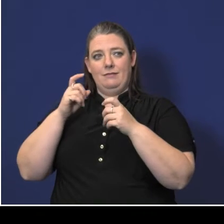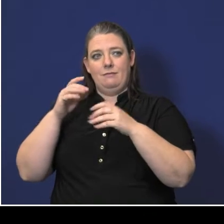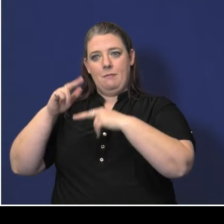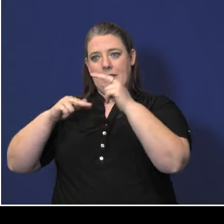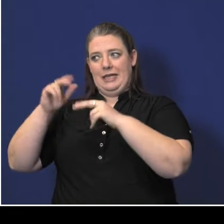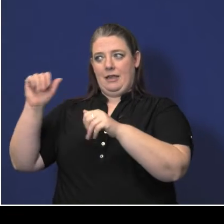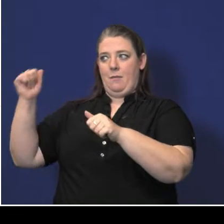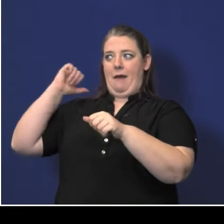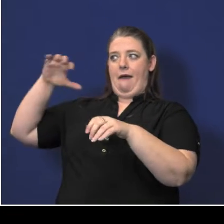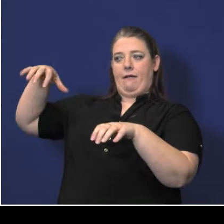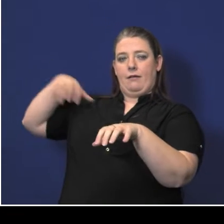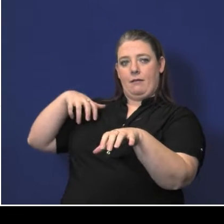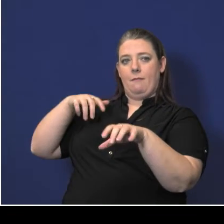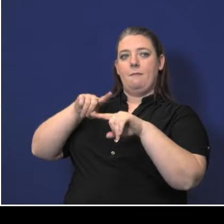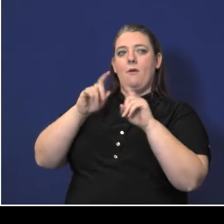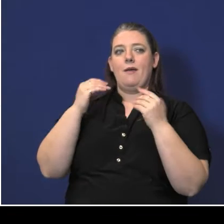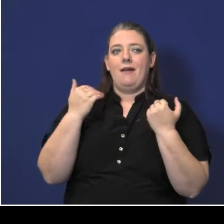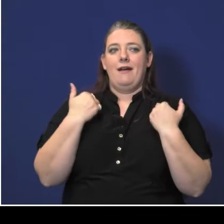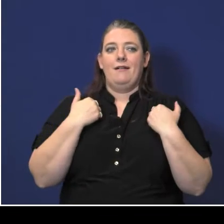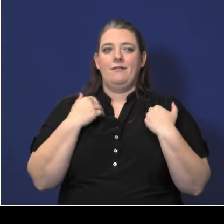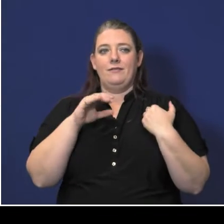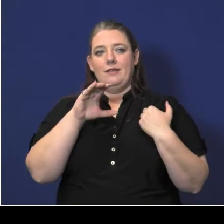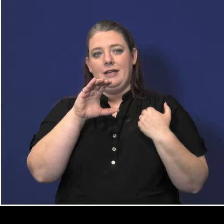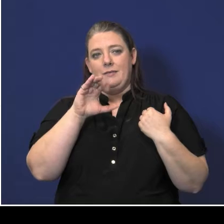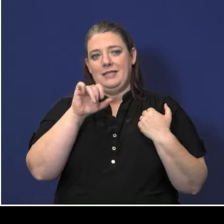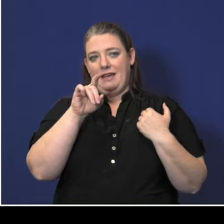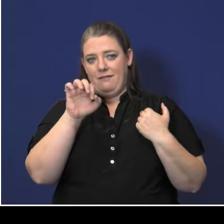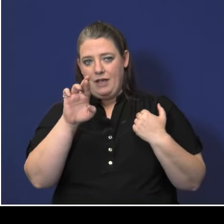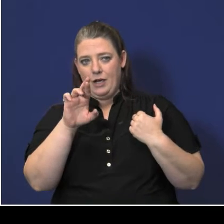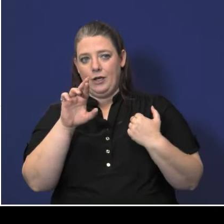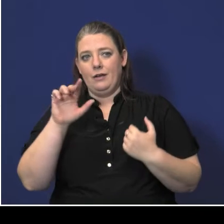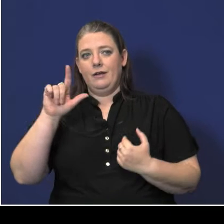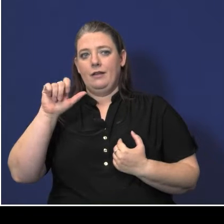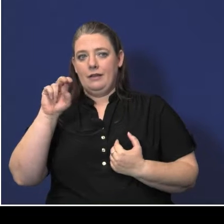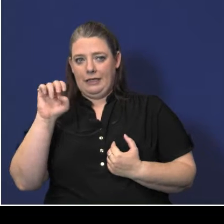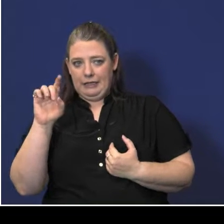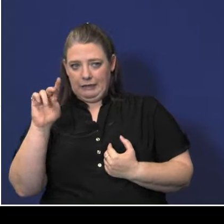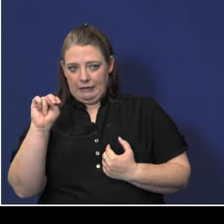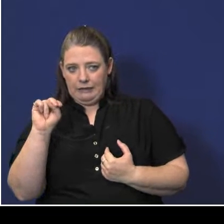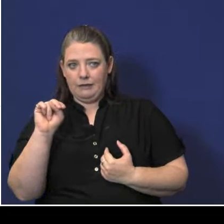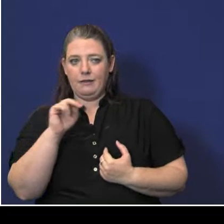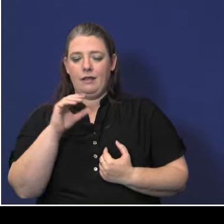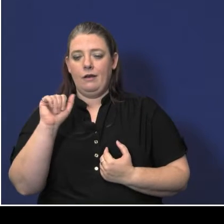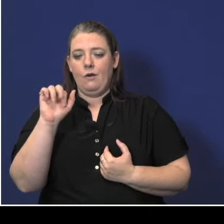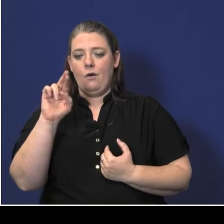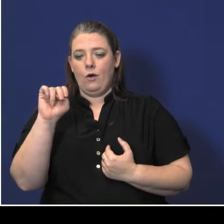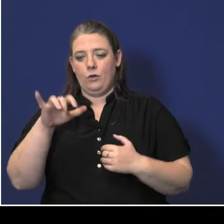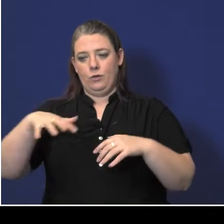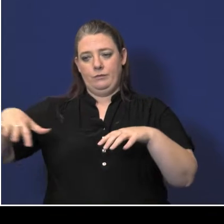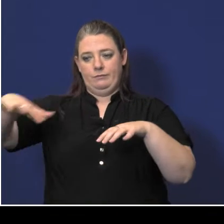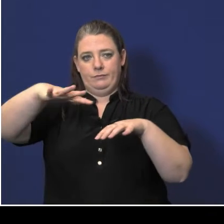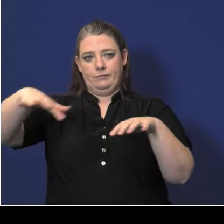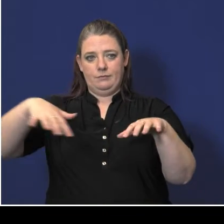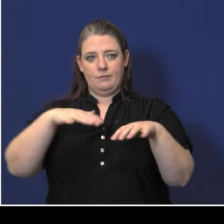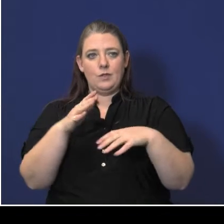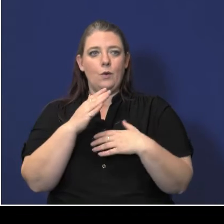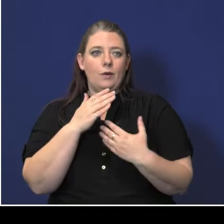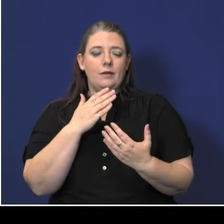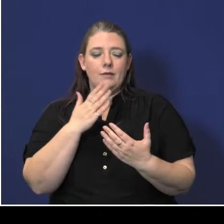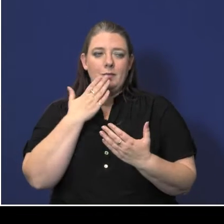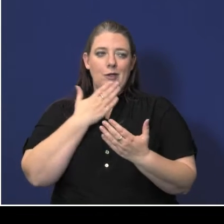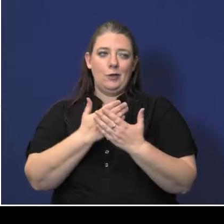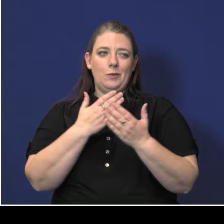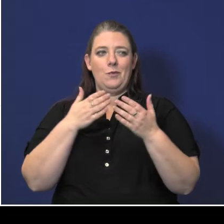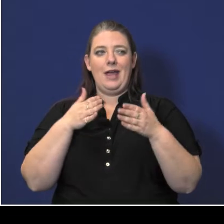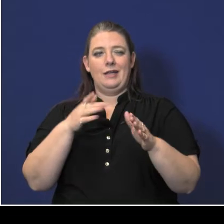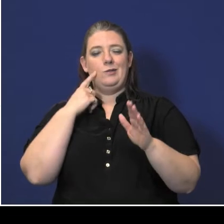also have Cy-Fair, Lemkin, and Arnold in this overall kind of major campus. So this will be a great area for branding on 290, again,